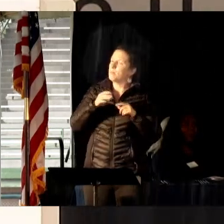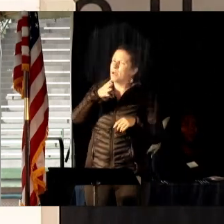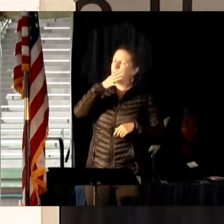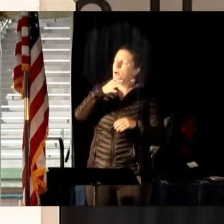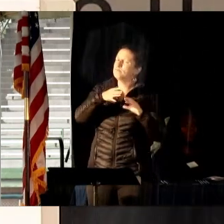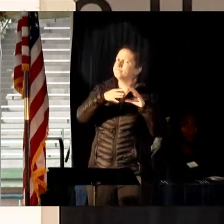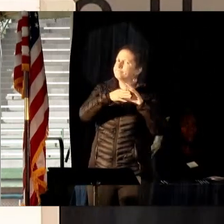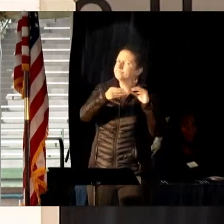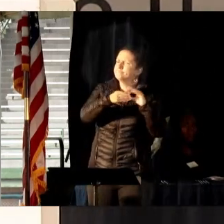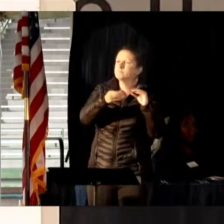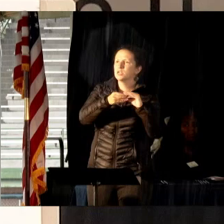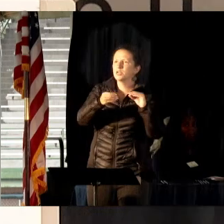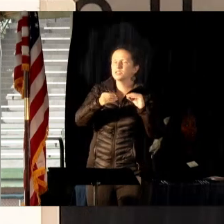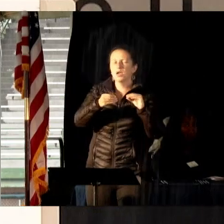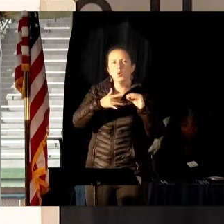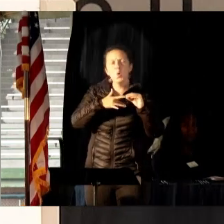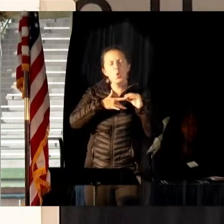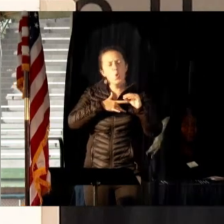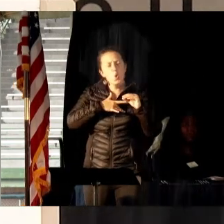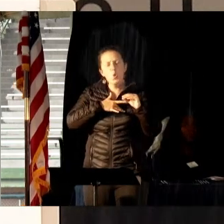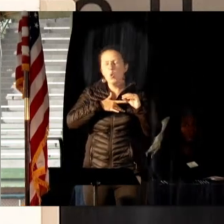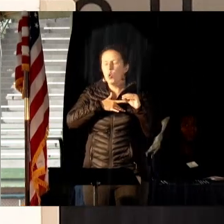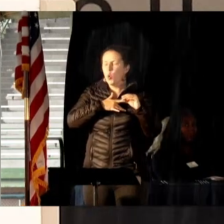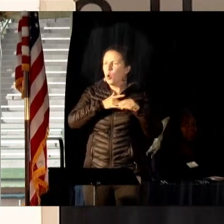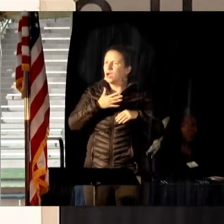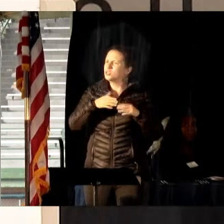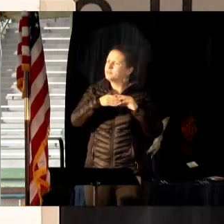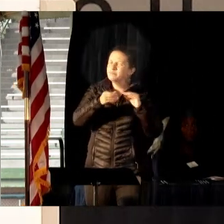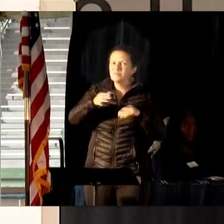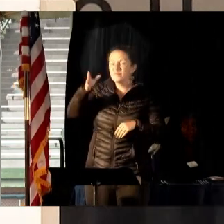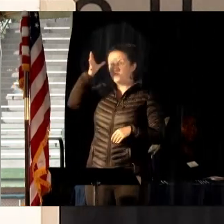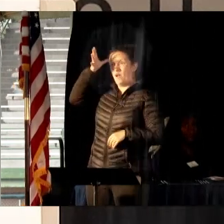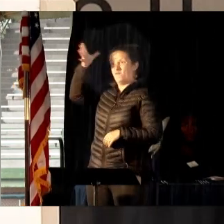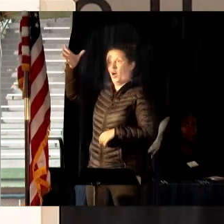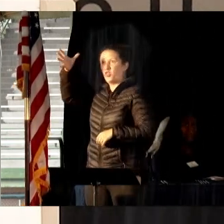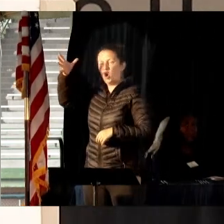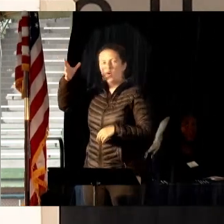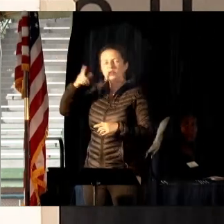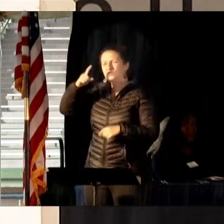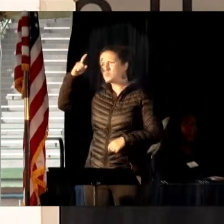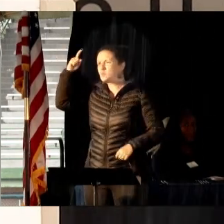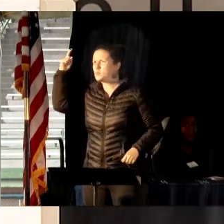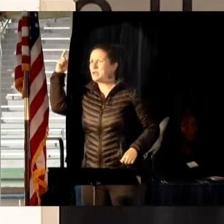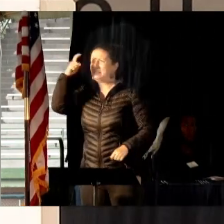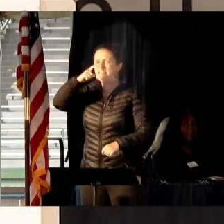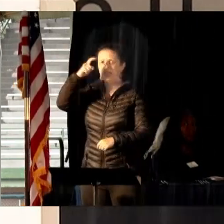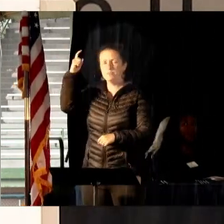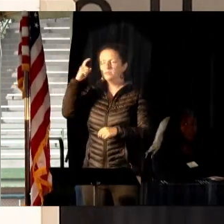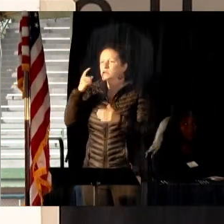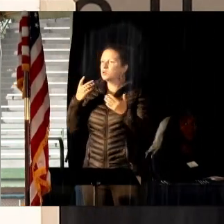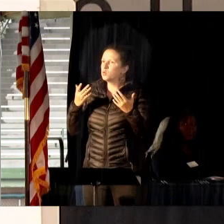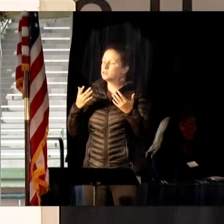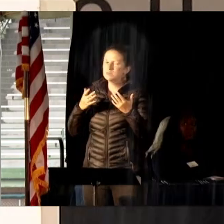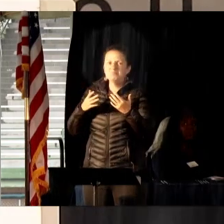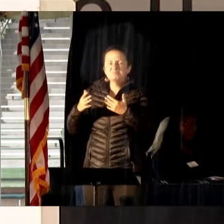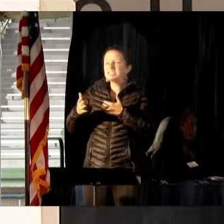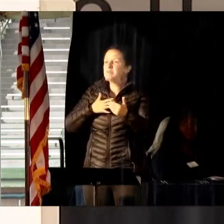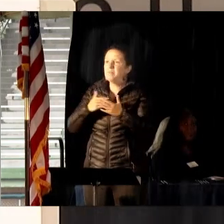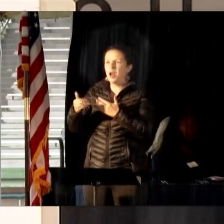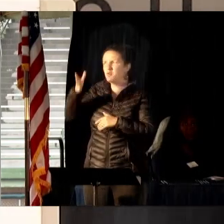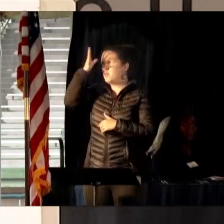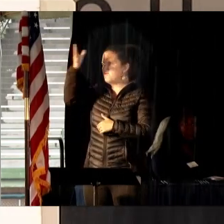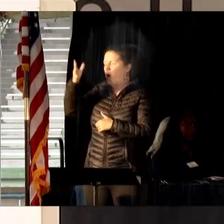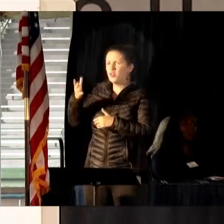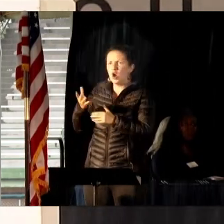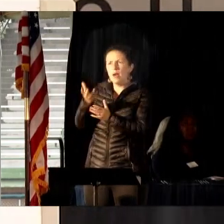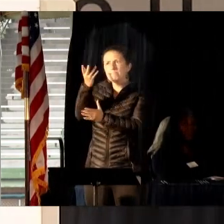and told me about a man whose wisdom extended beyond the grave, and beyond the tree, and beyond the tombstone, thousands of miles away in